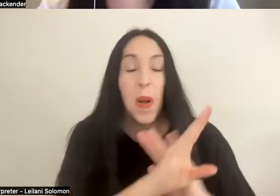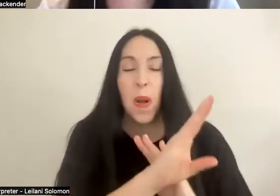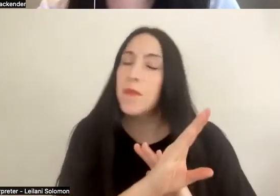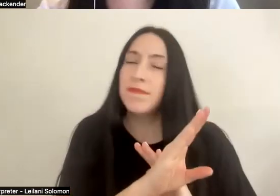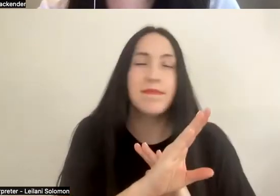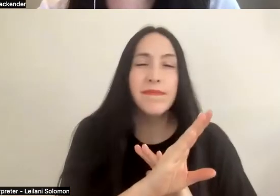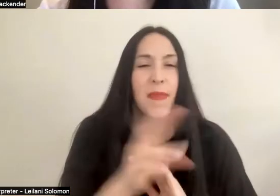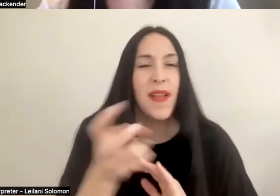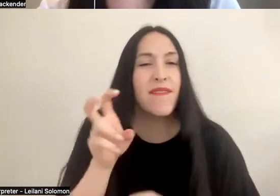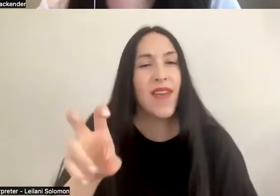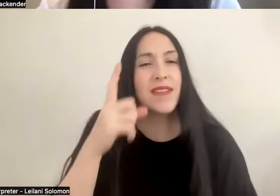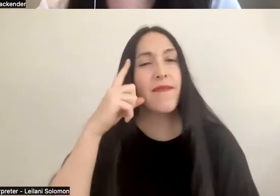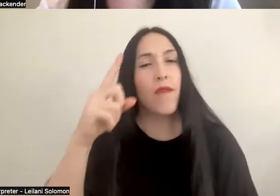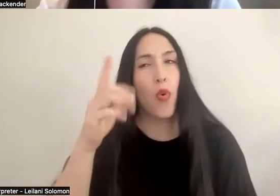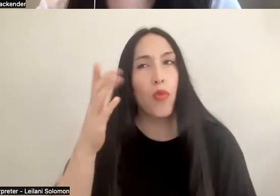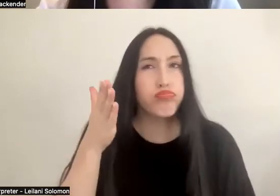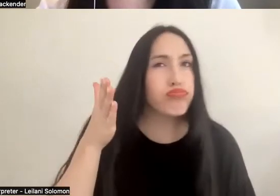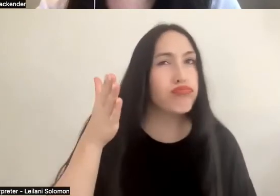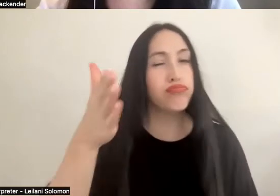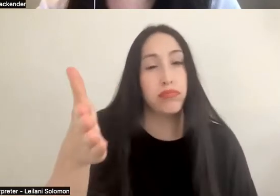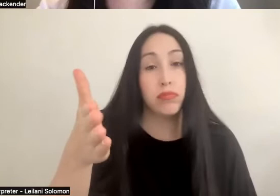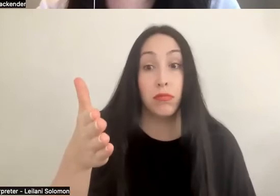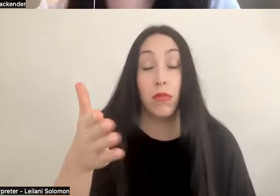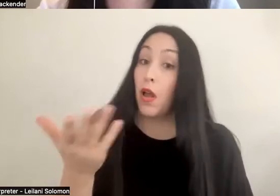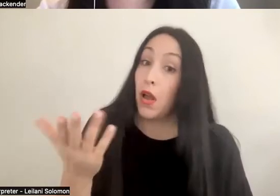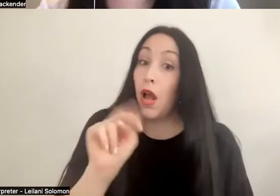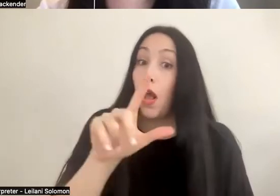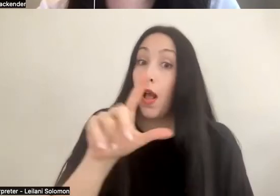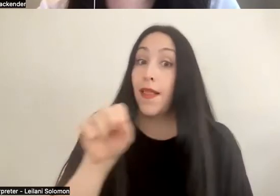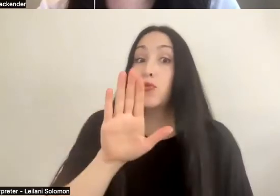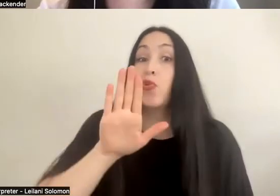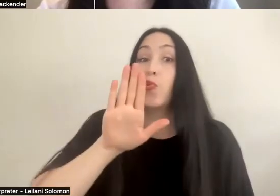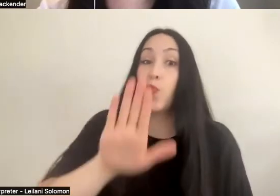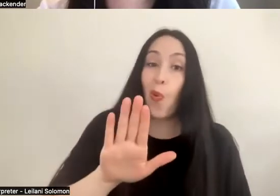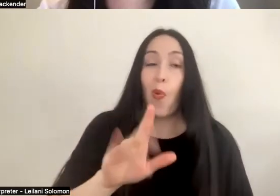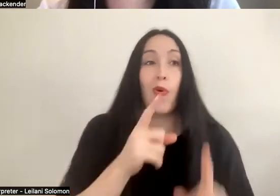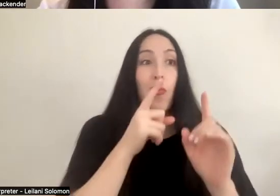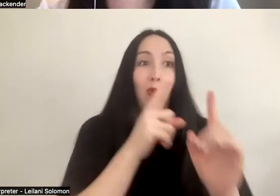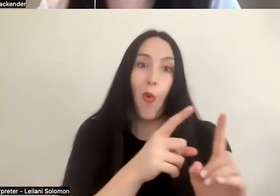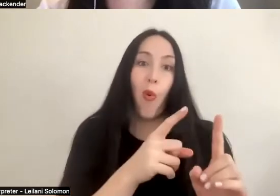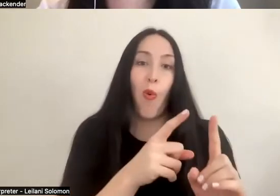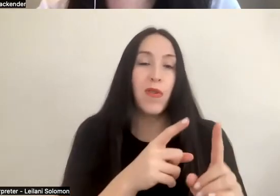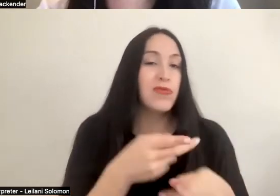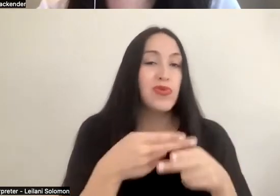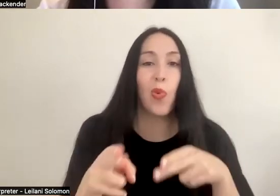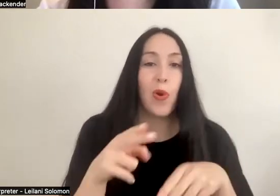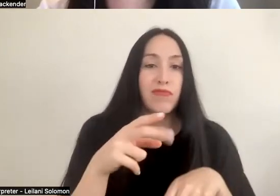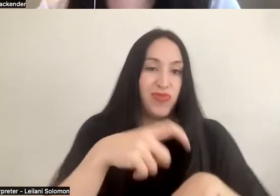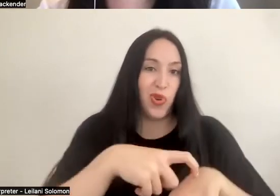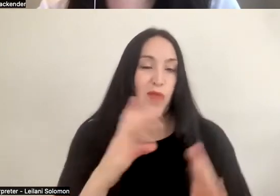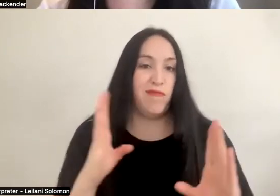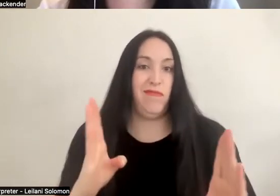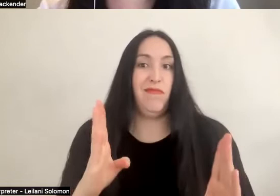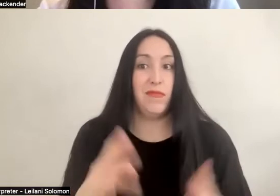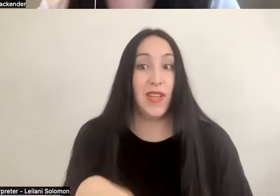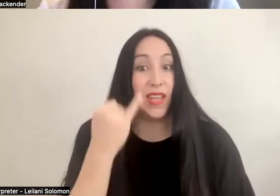objectives are short term. And if you don't have, in my opinion, 3 to 5 years or longer to invest, you should probably stay away